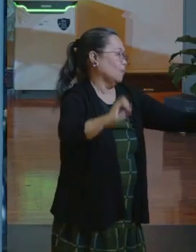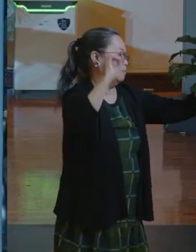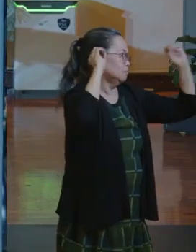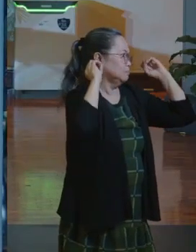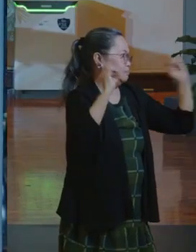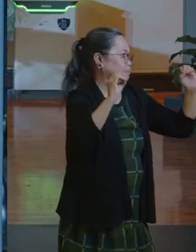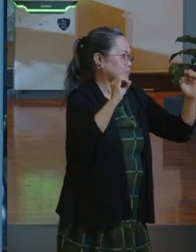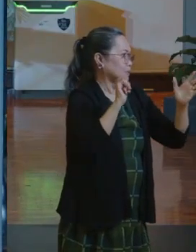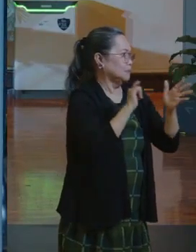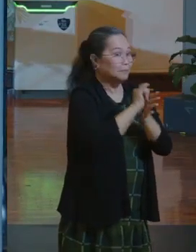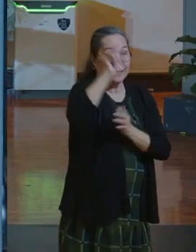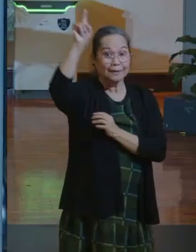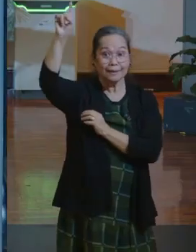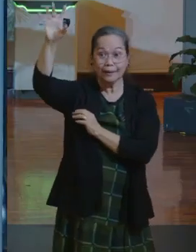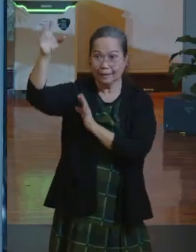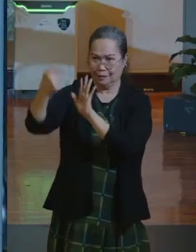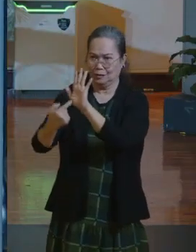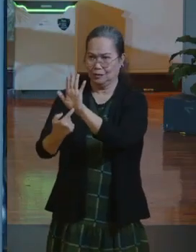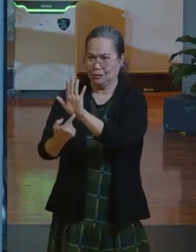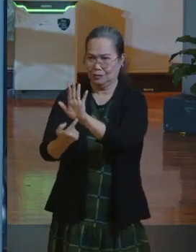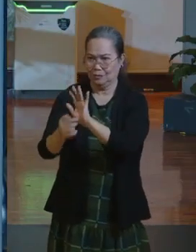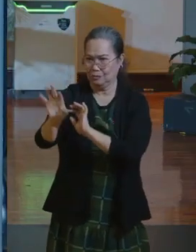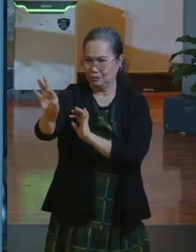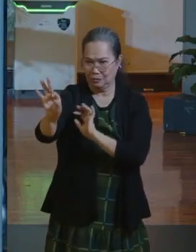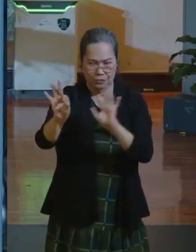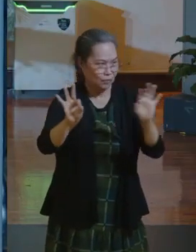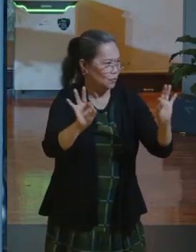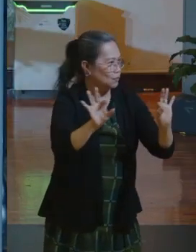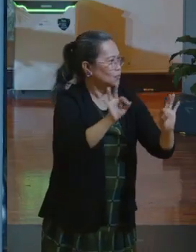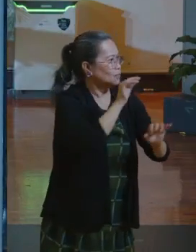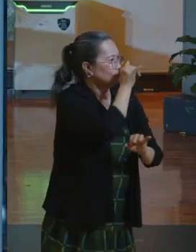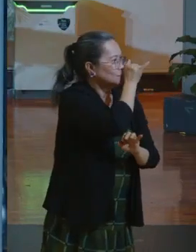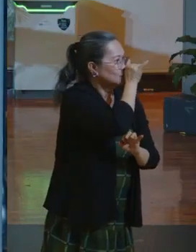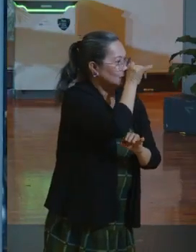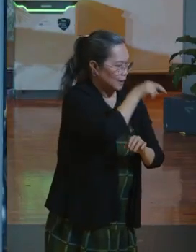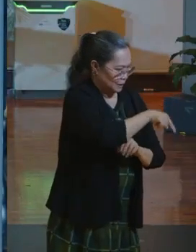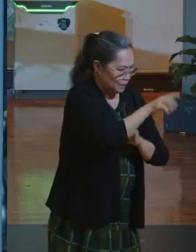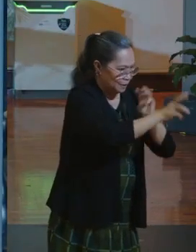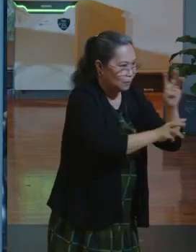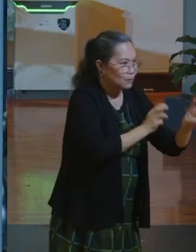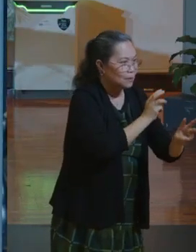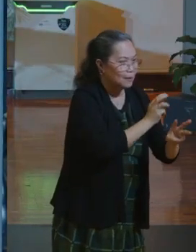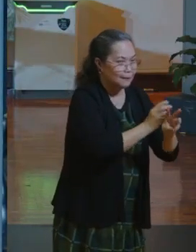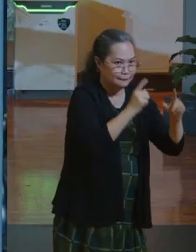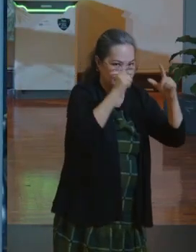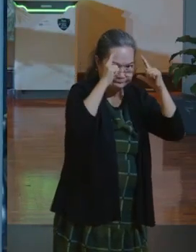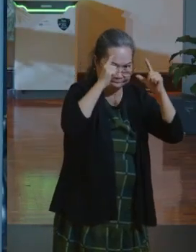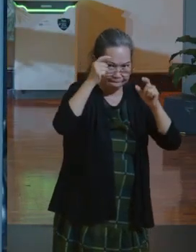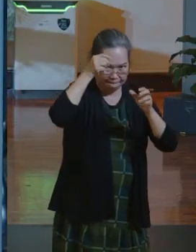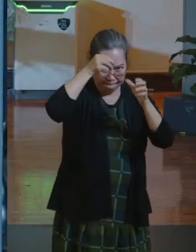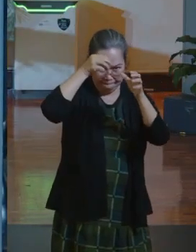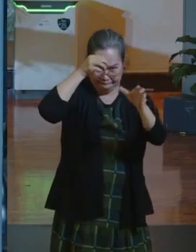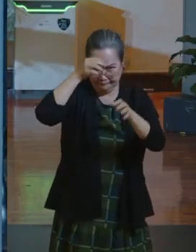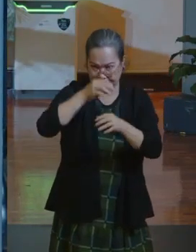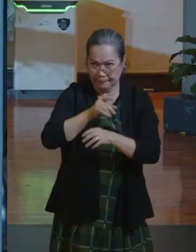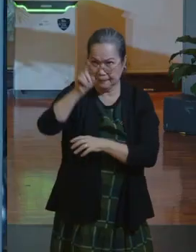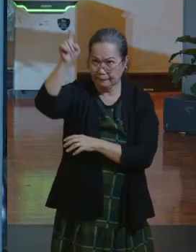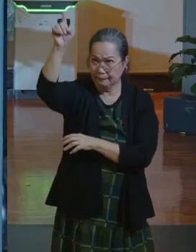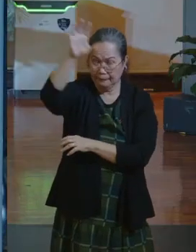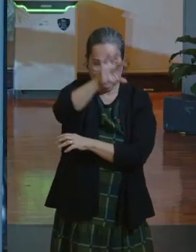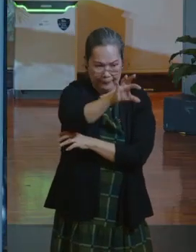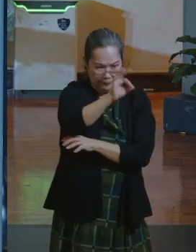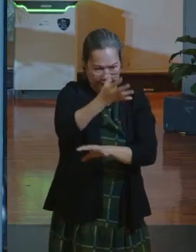But God chose what is foolish in the world to shame the wise. God